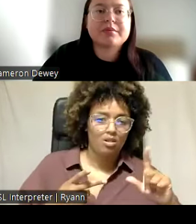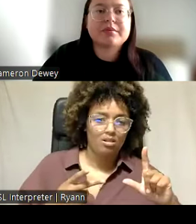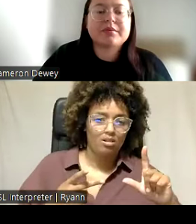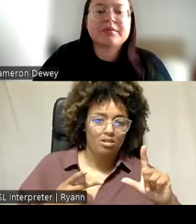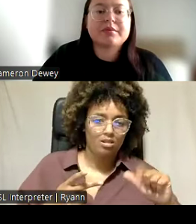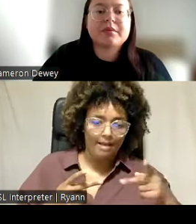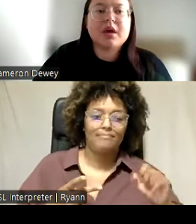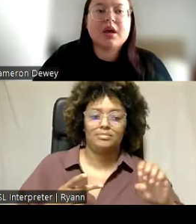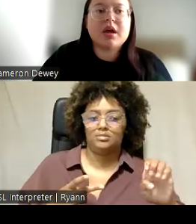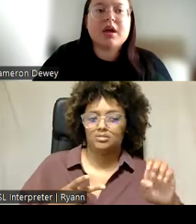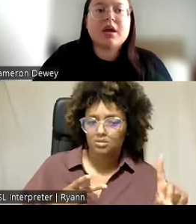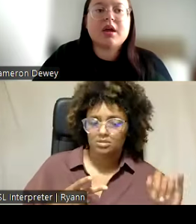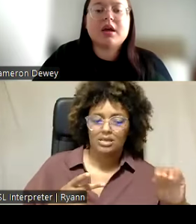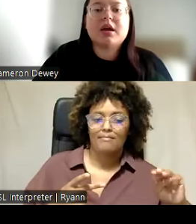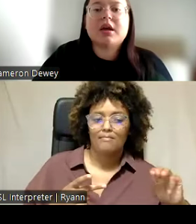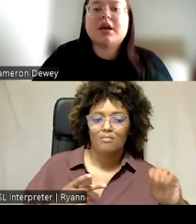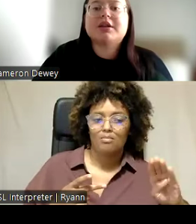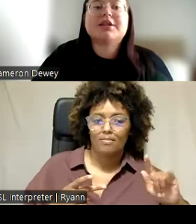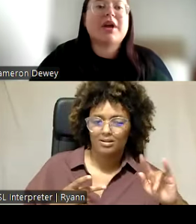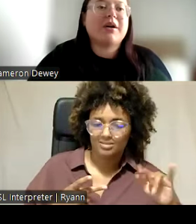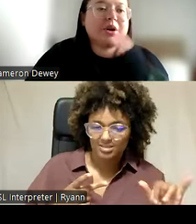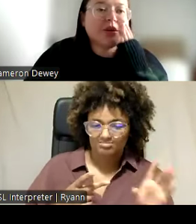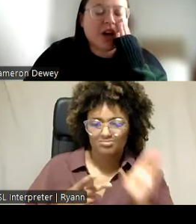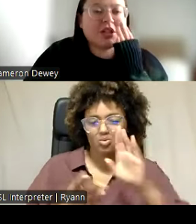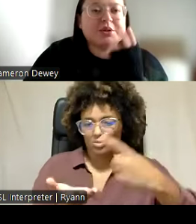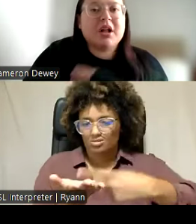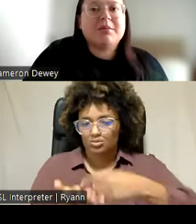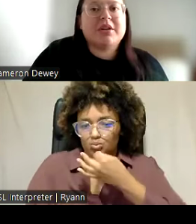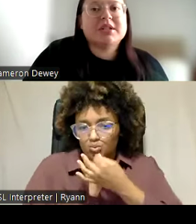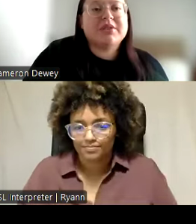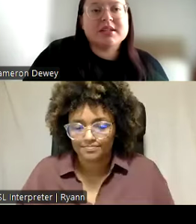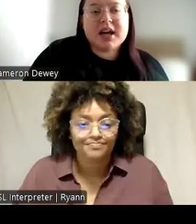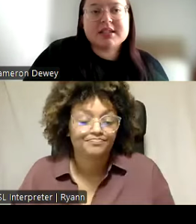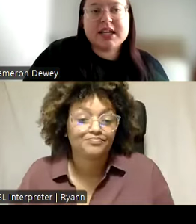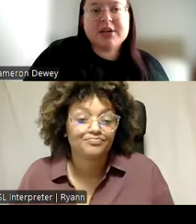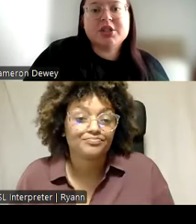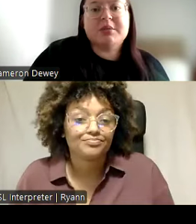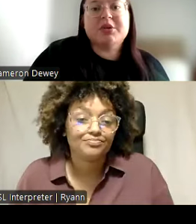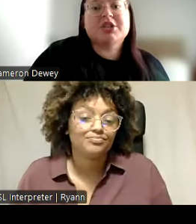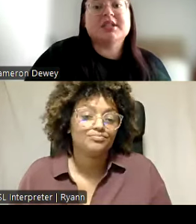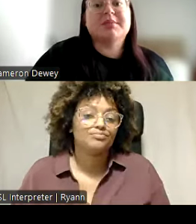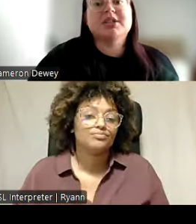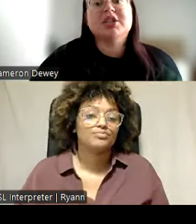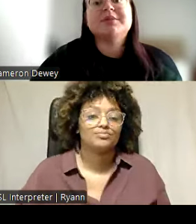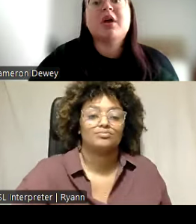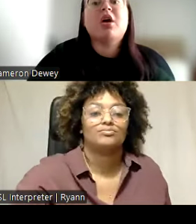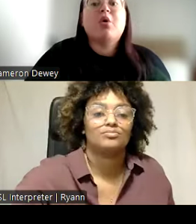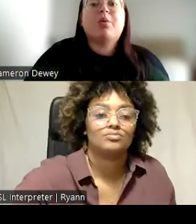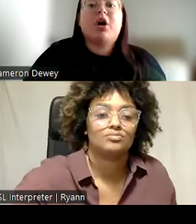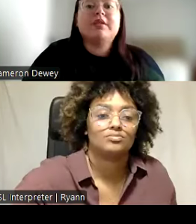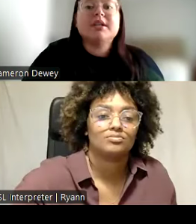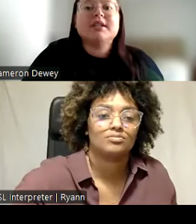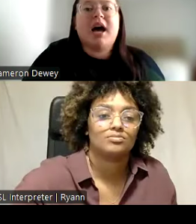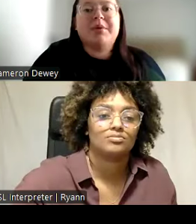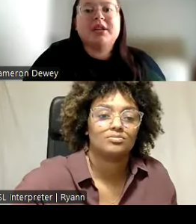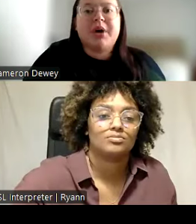that, of course. So now I'm going to talk to you all about the defense cascade, which Summer just mentioned. When